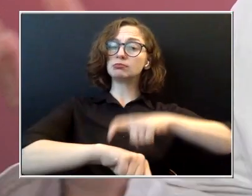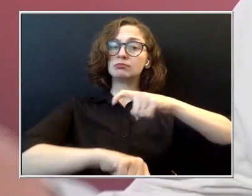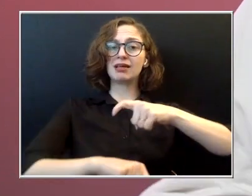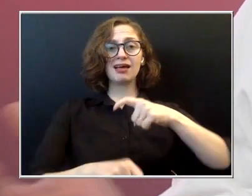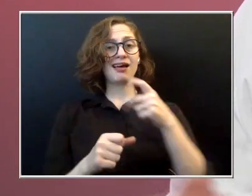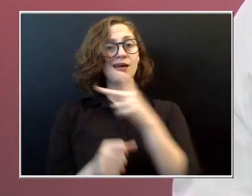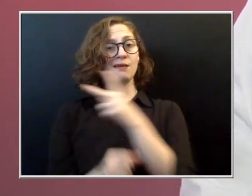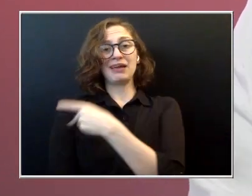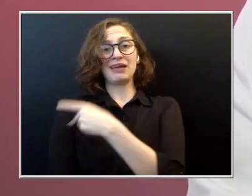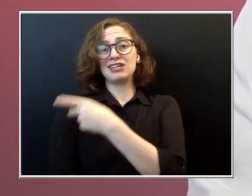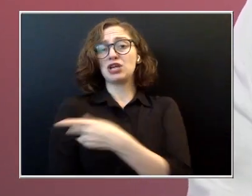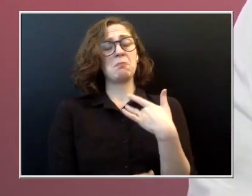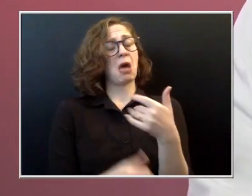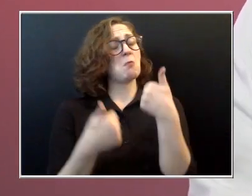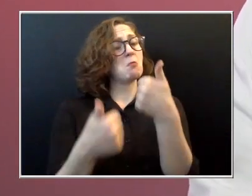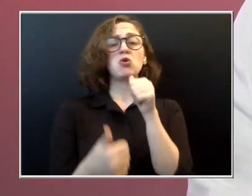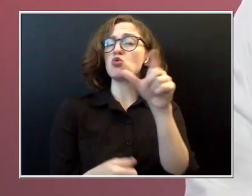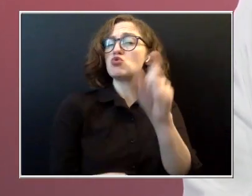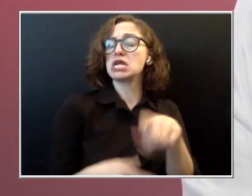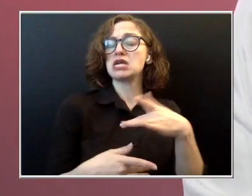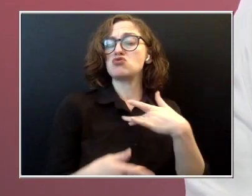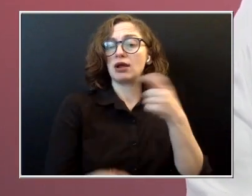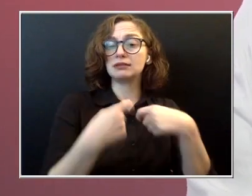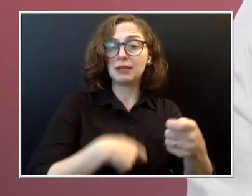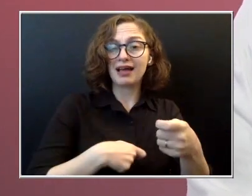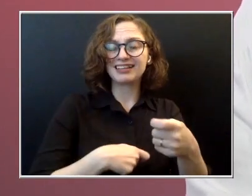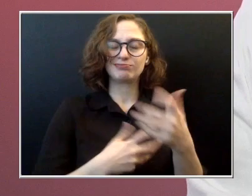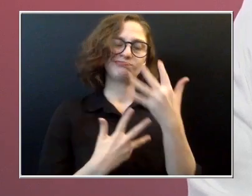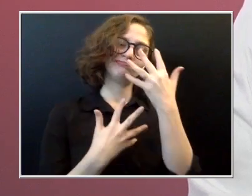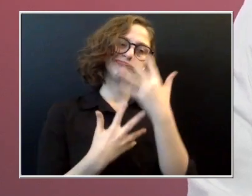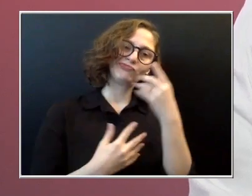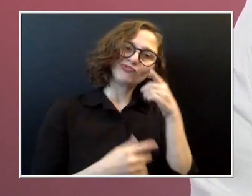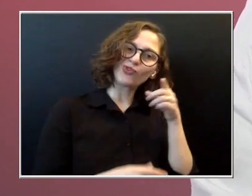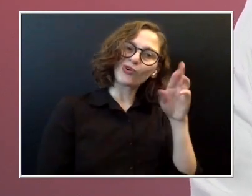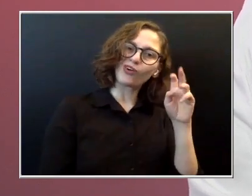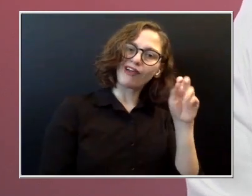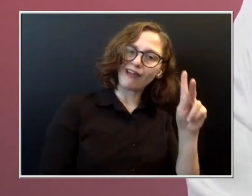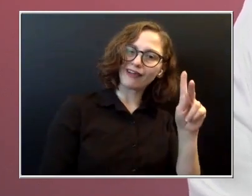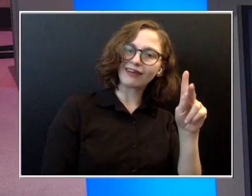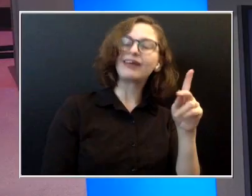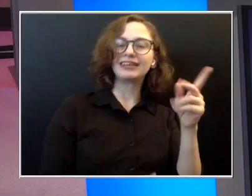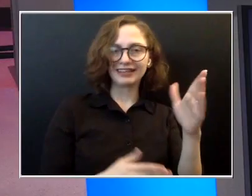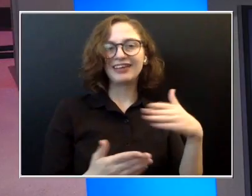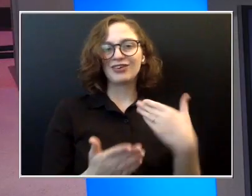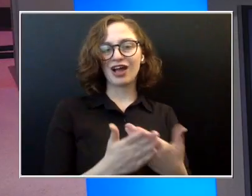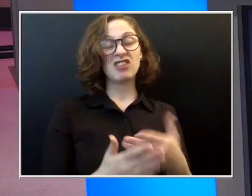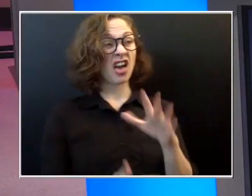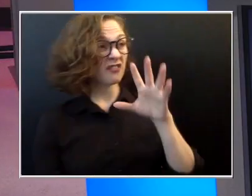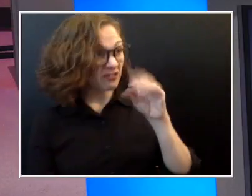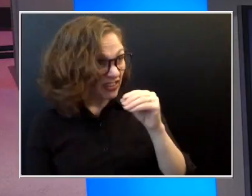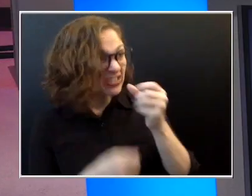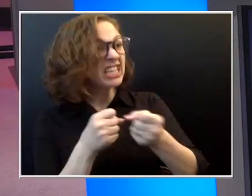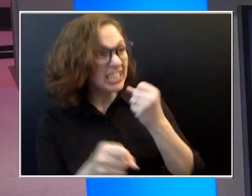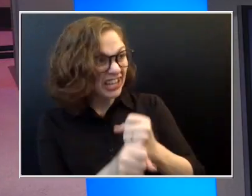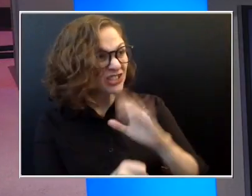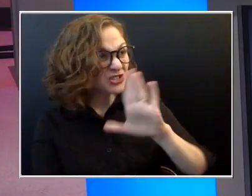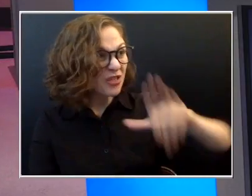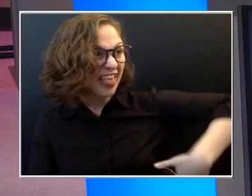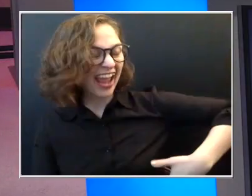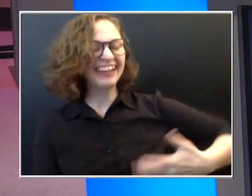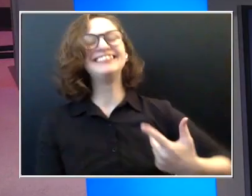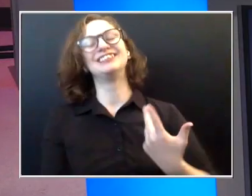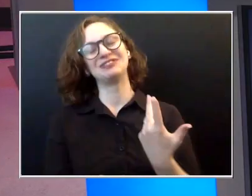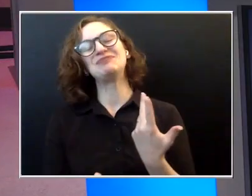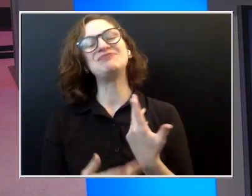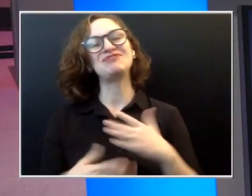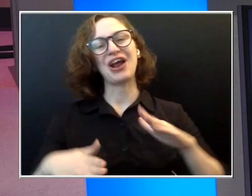But unfortunately, in his case, he came very 50 late. years too late. He came Well, maybe 10